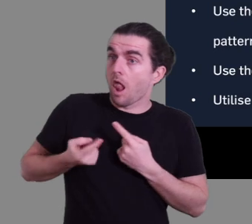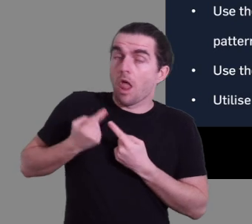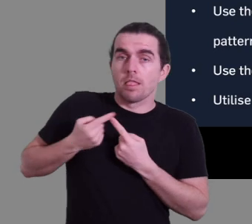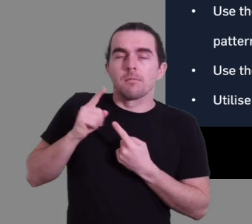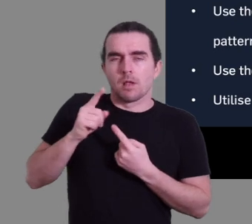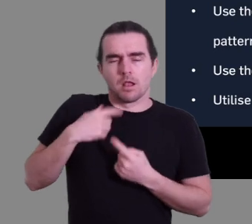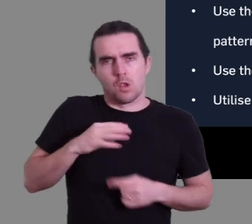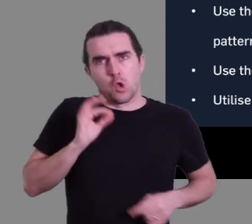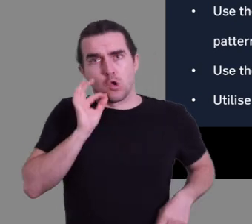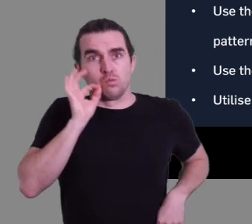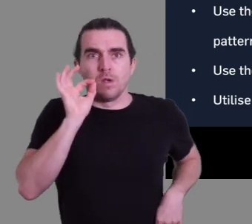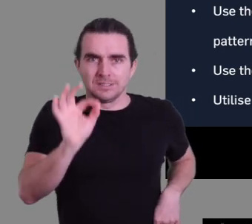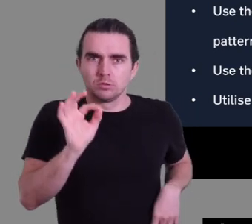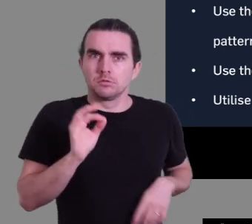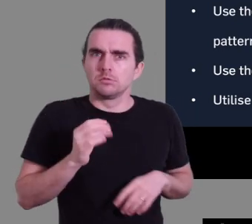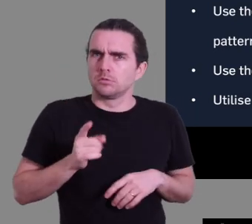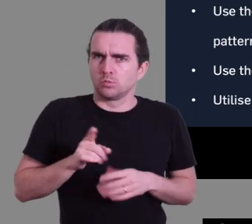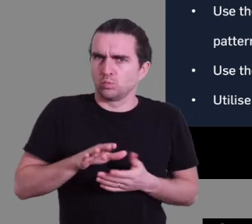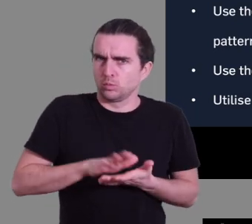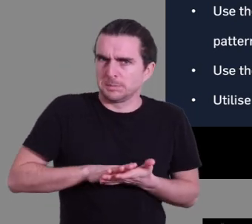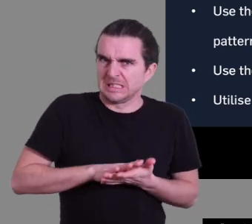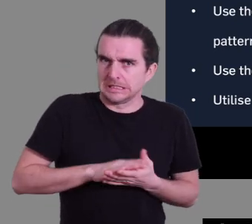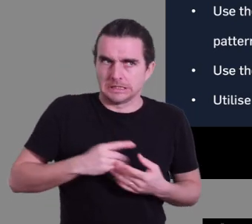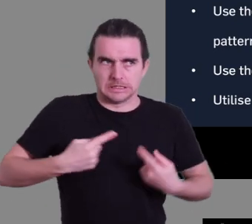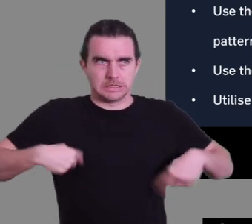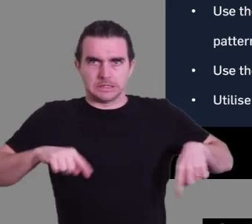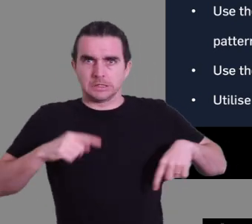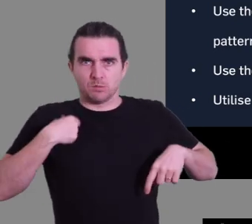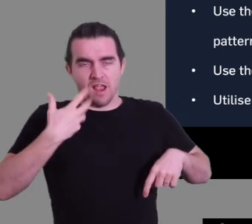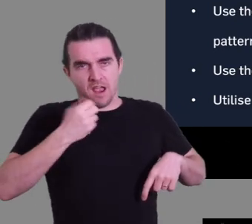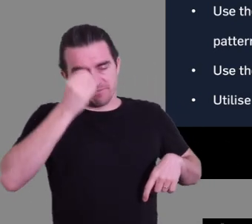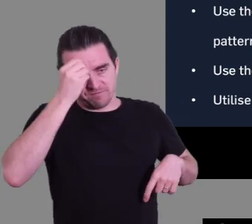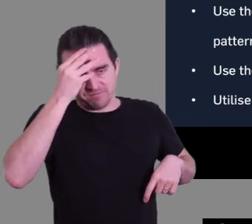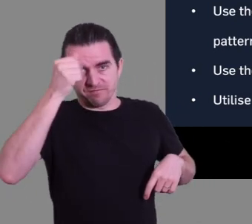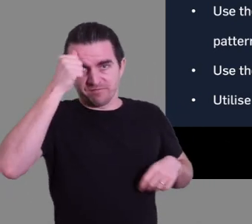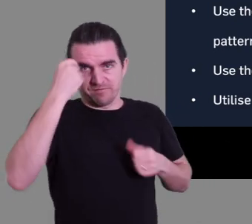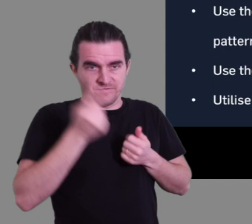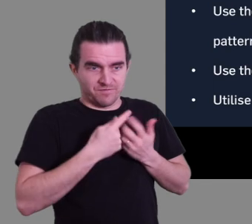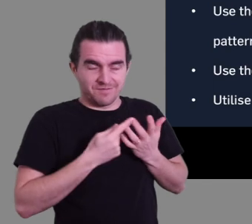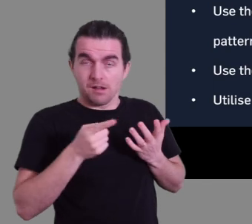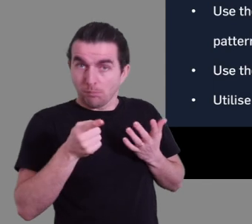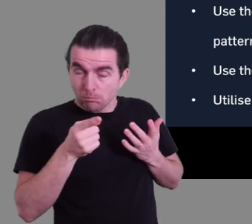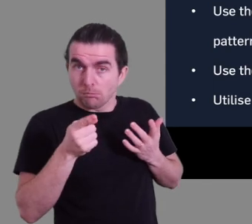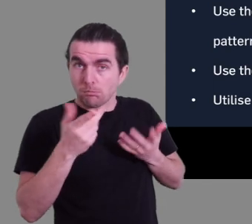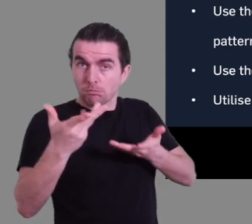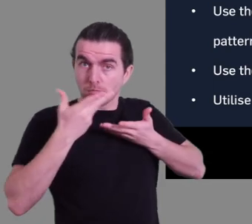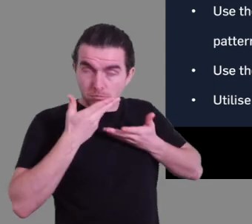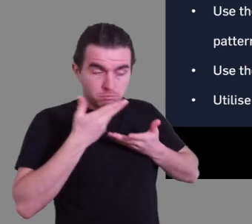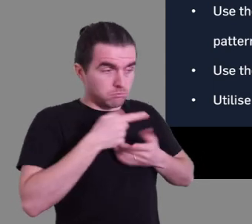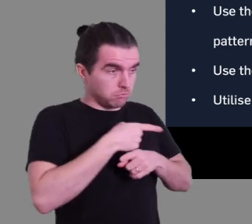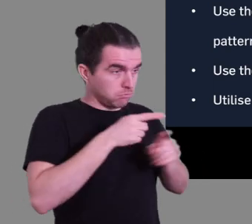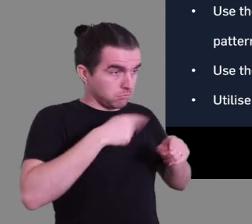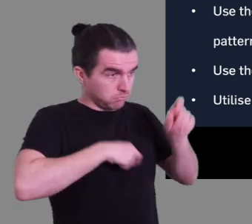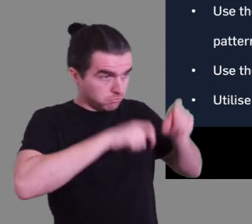the real question is what does this now mean for me back in my context with my